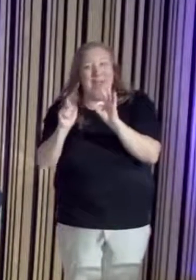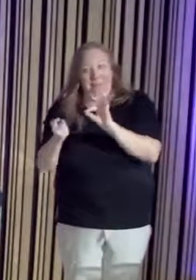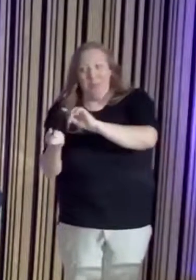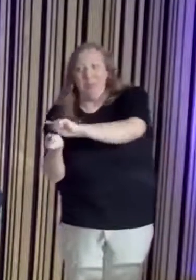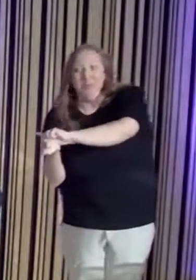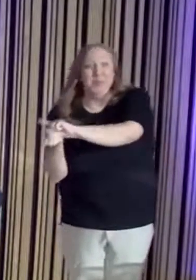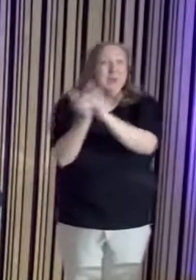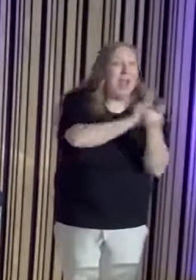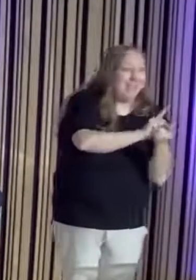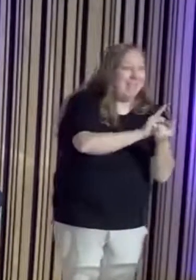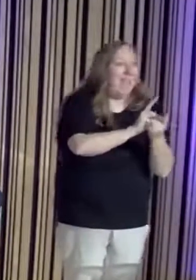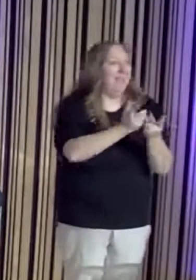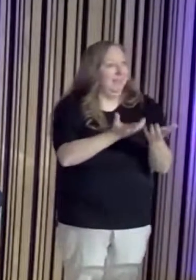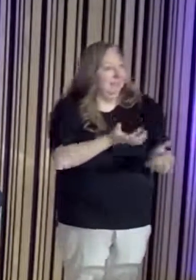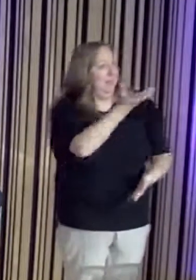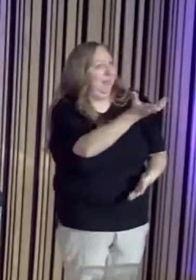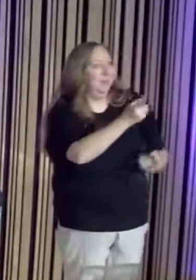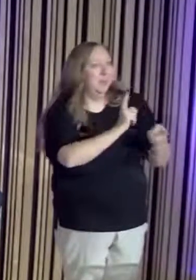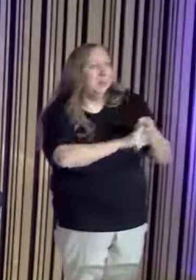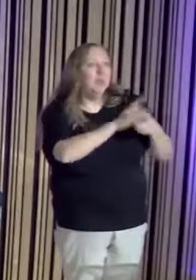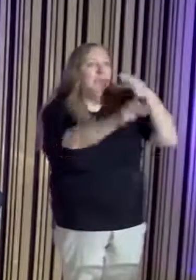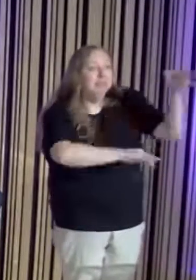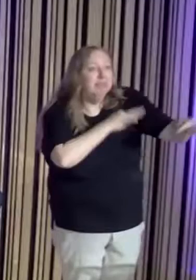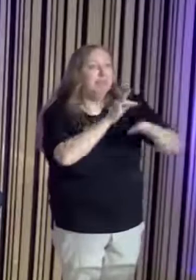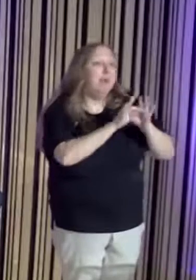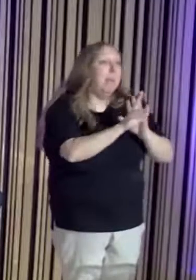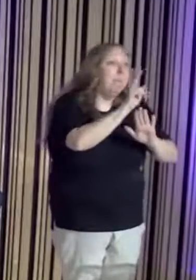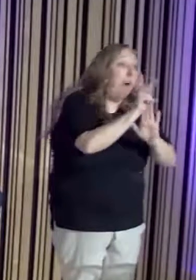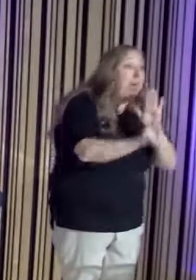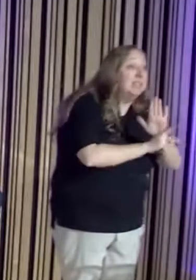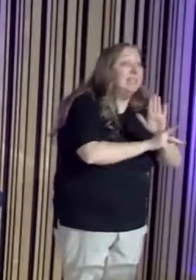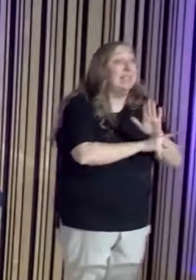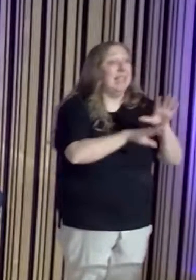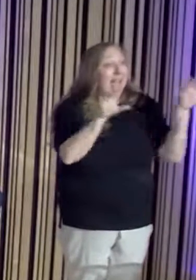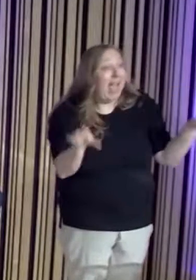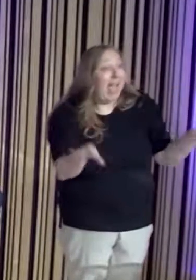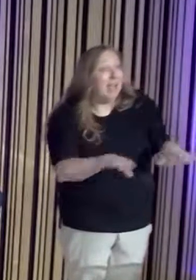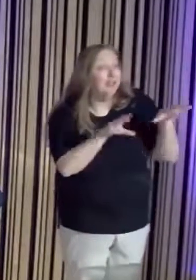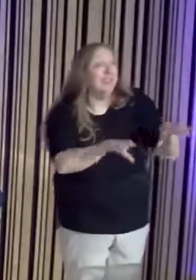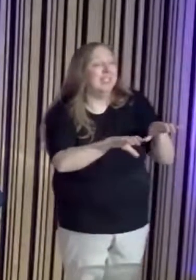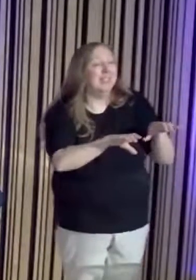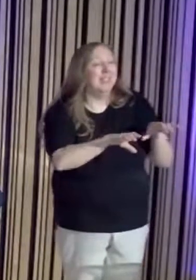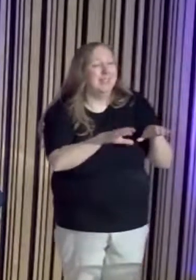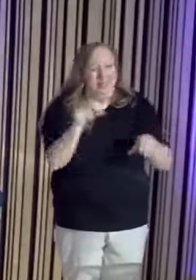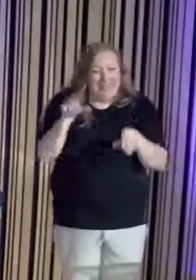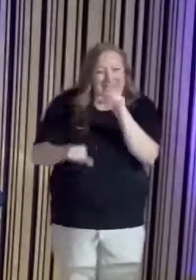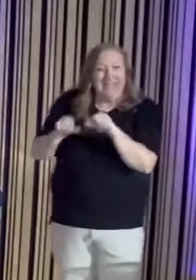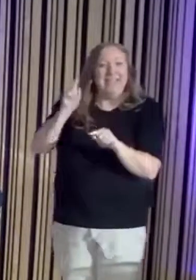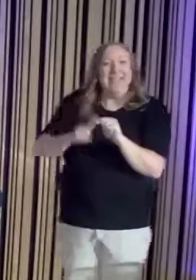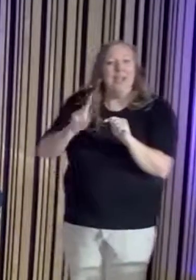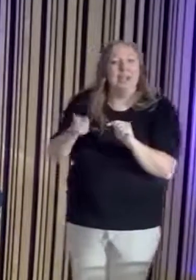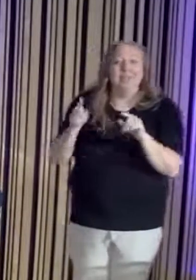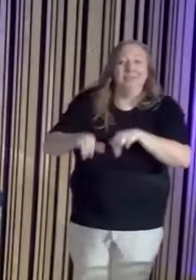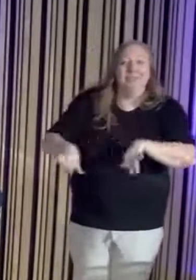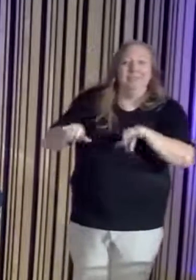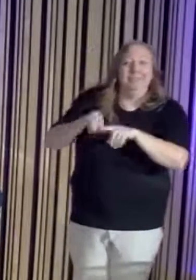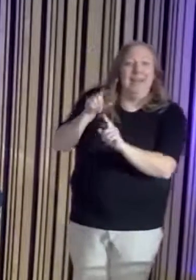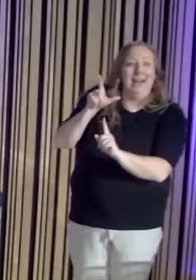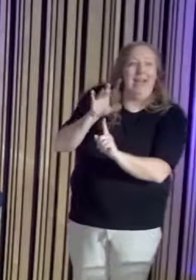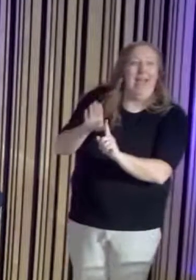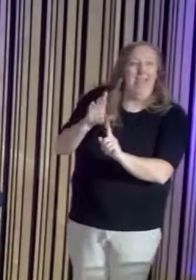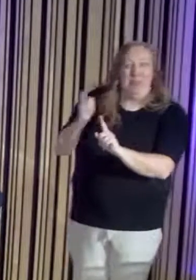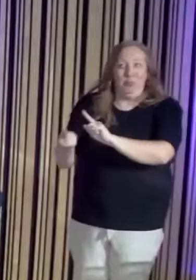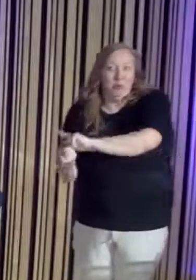that knowledge into actions, into policy actions, to somehow translate that science in a way that politicians can